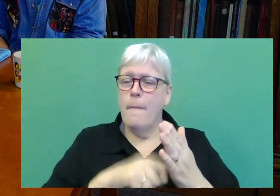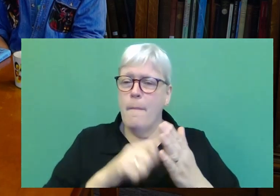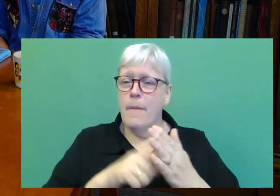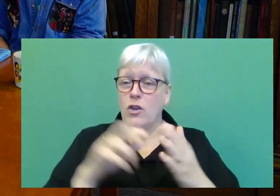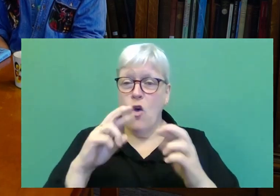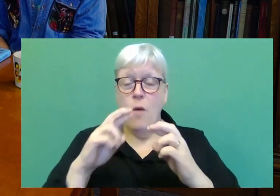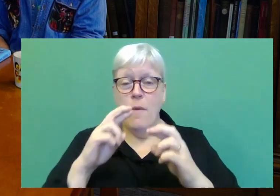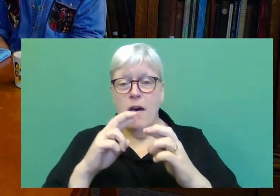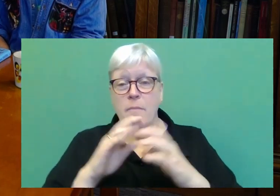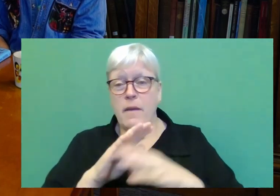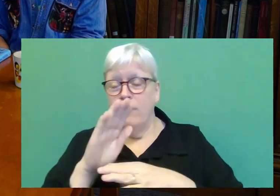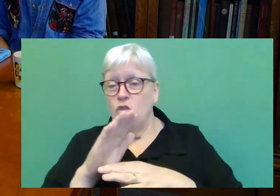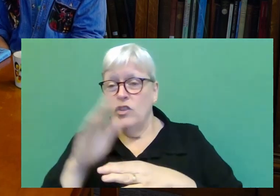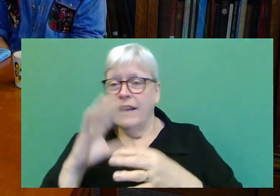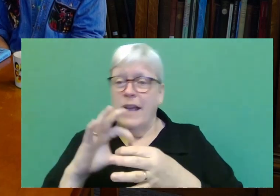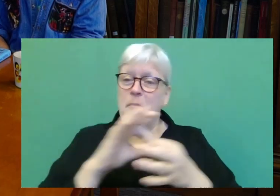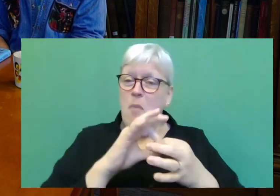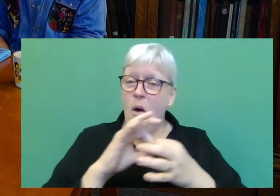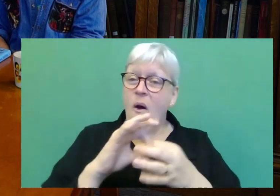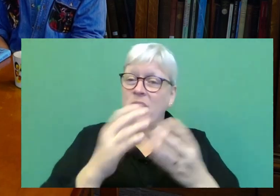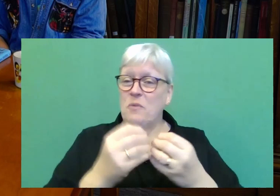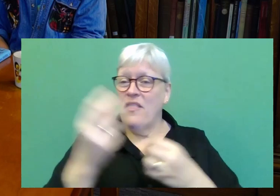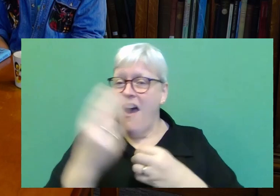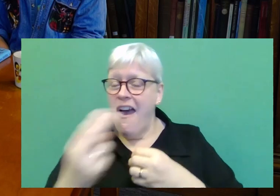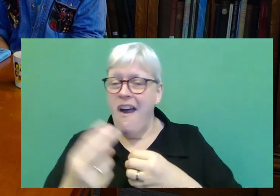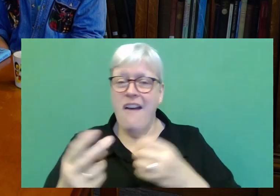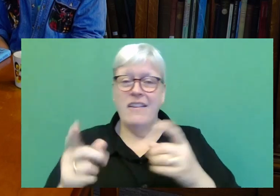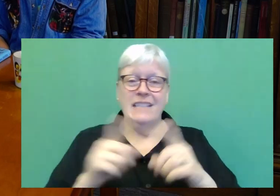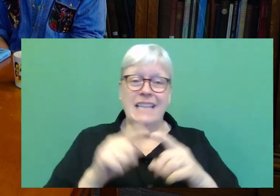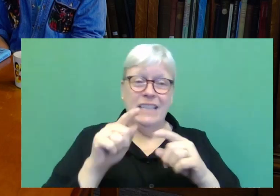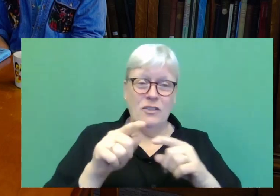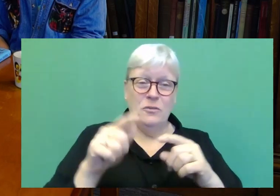in a way that you probably needed or wished you had. And